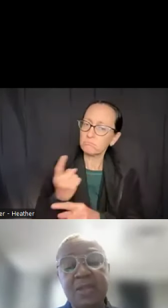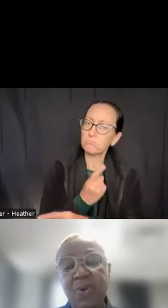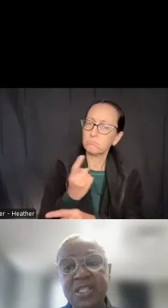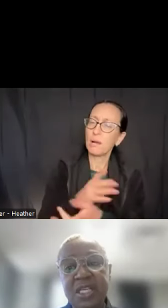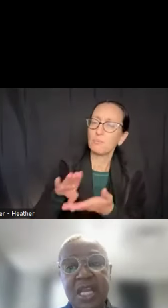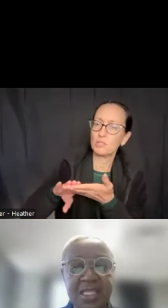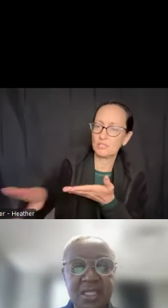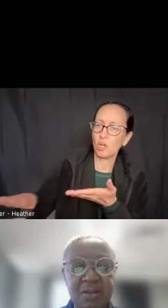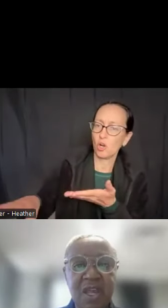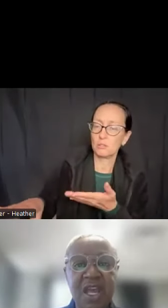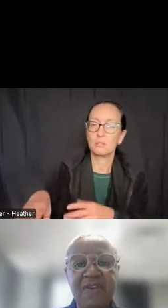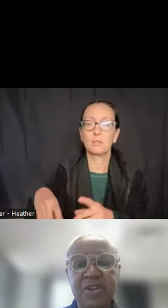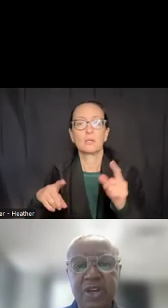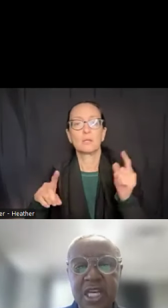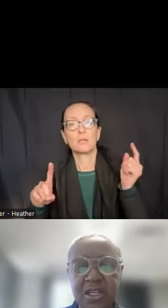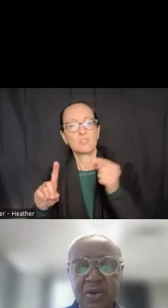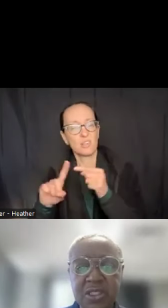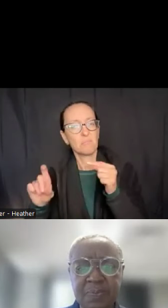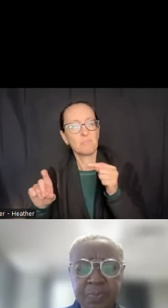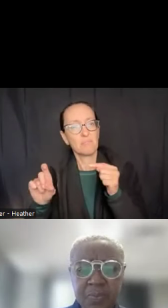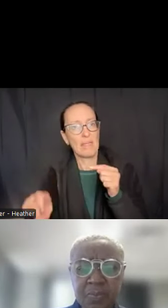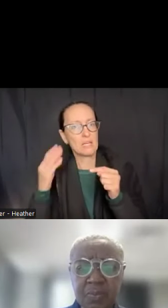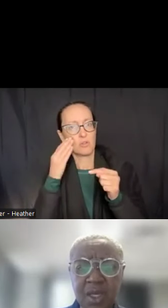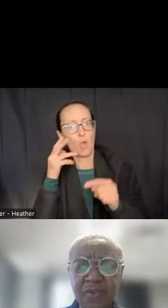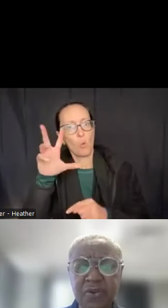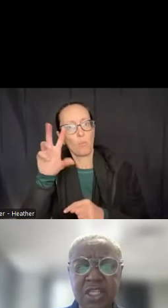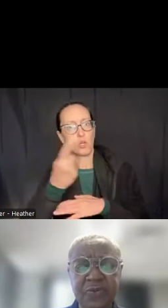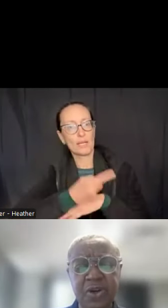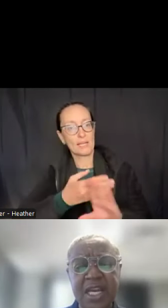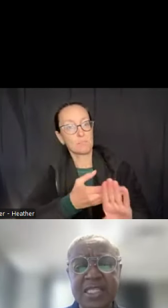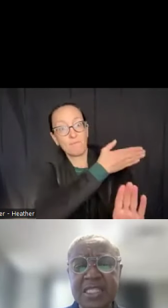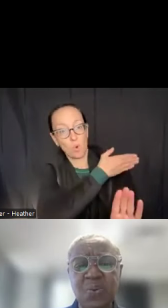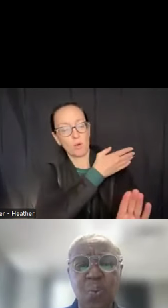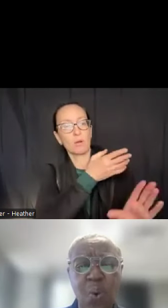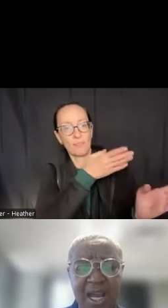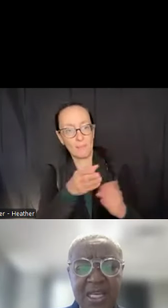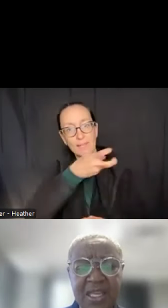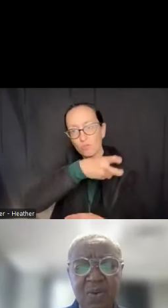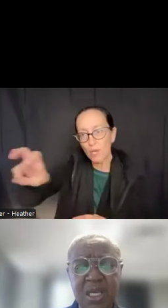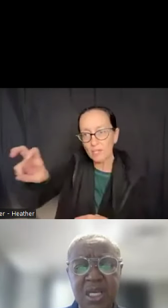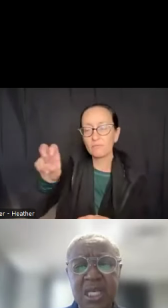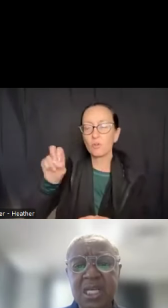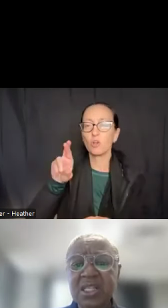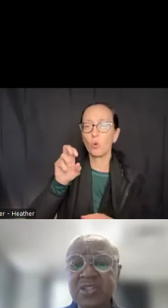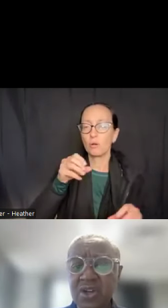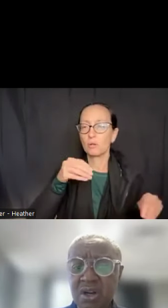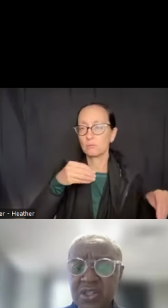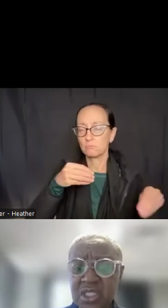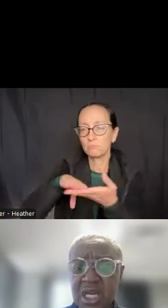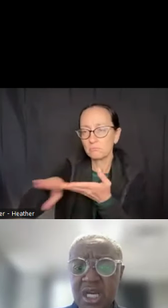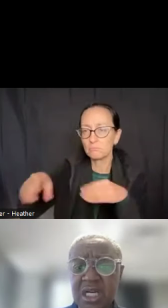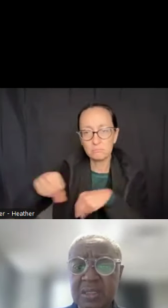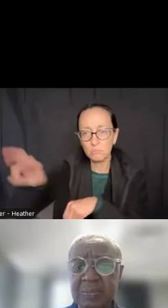is that the resident has to have a 30-day notice of the transfer. It has to state why they were being